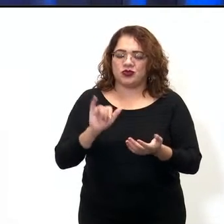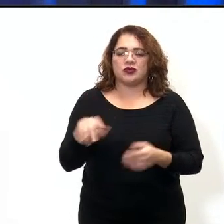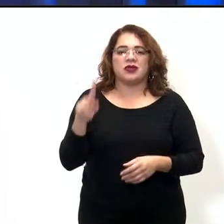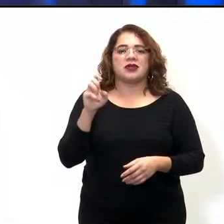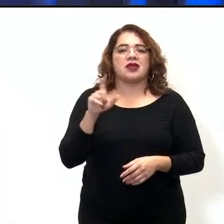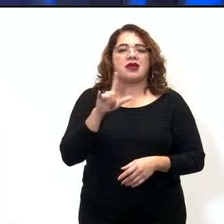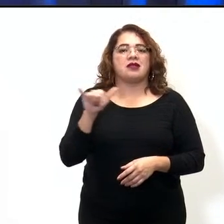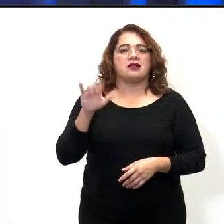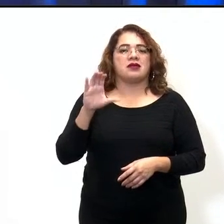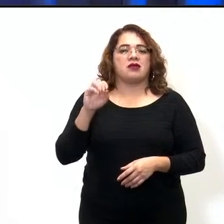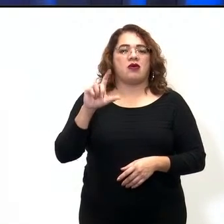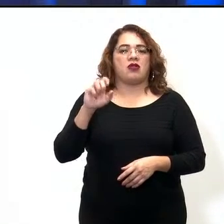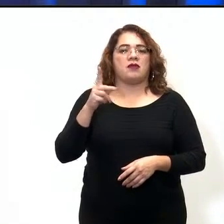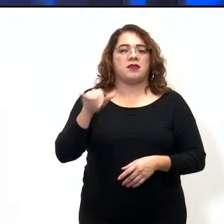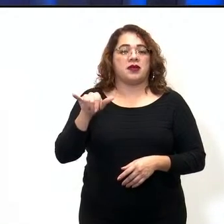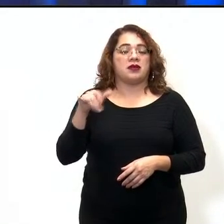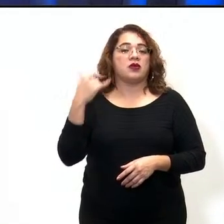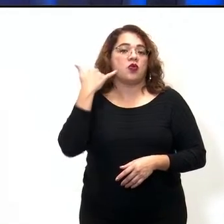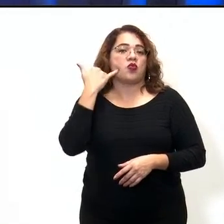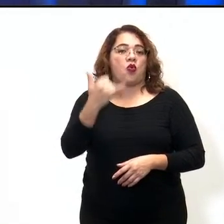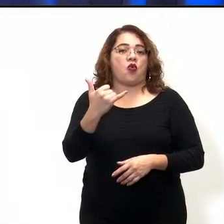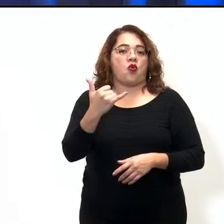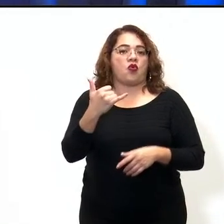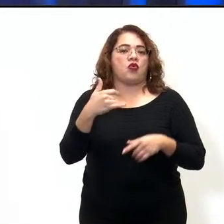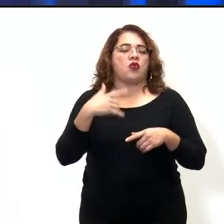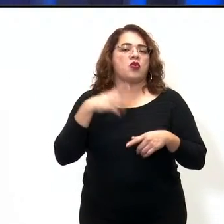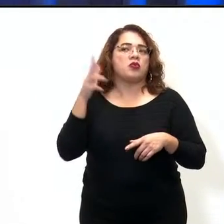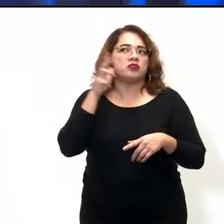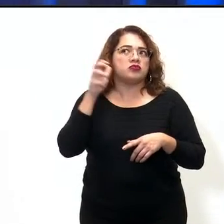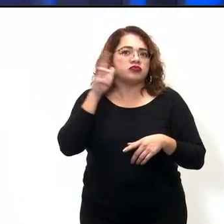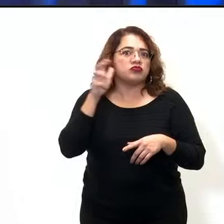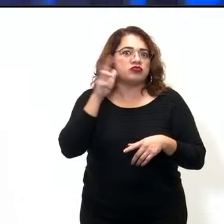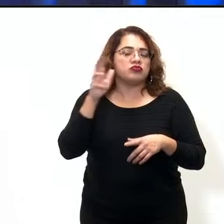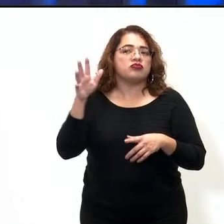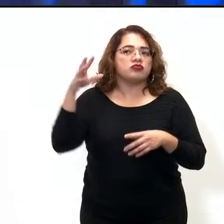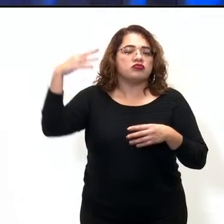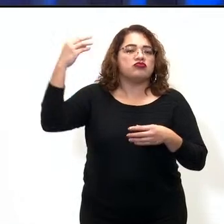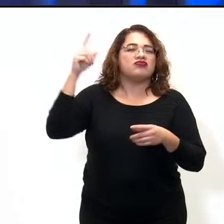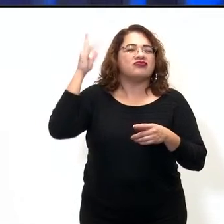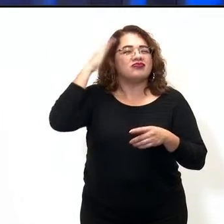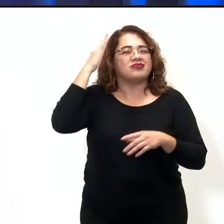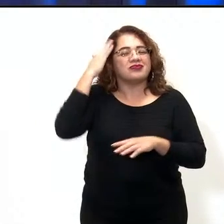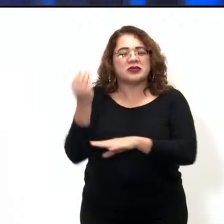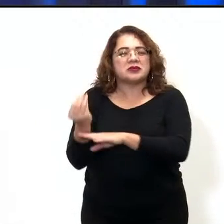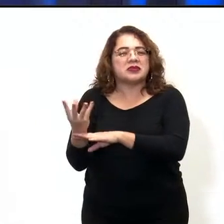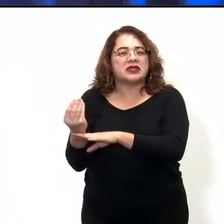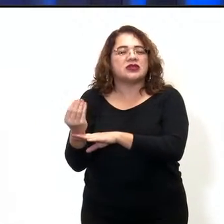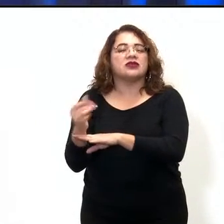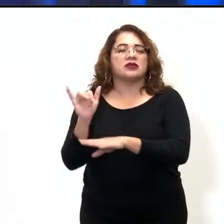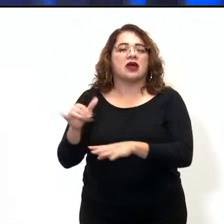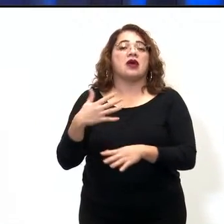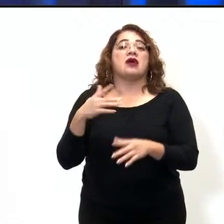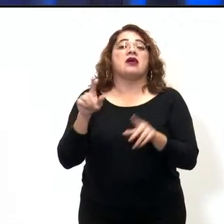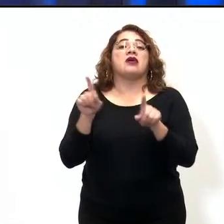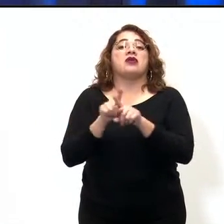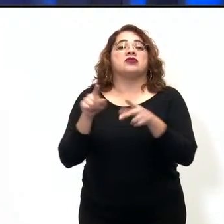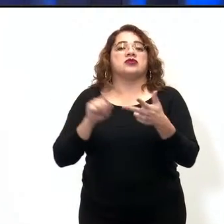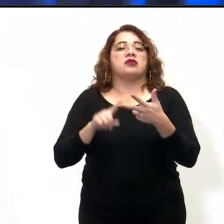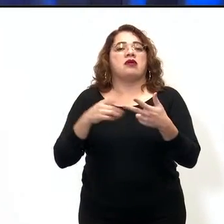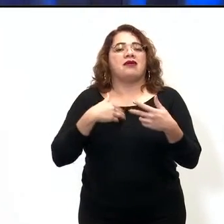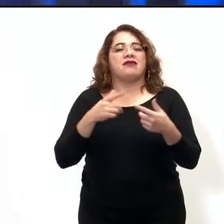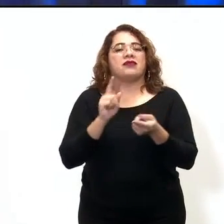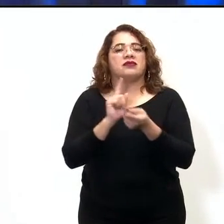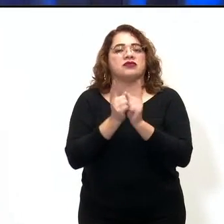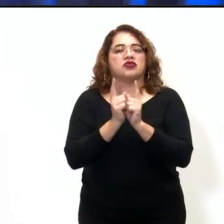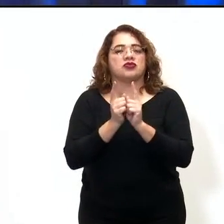Kelly Colopy, is actually phoning in to do her update. That will be right after mine. And of course, we have translation, and then at the end, we'll have also